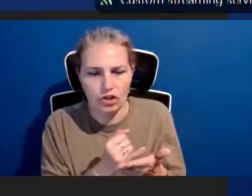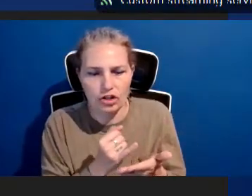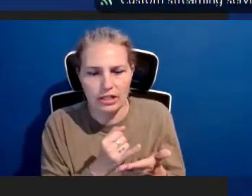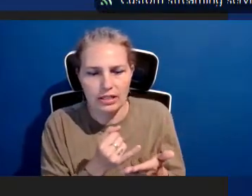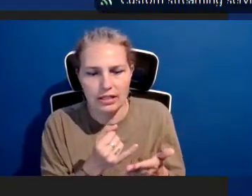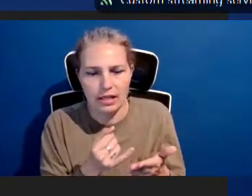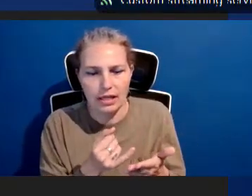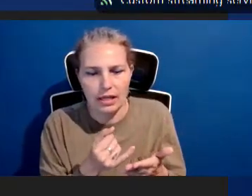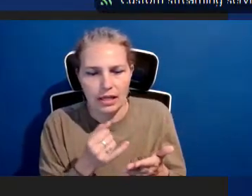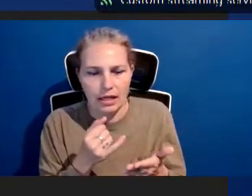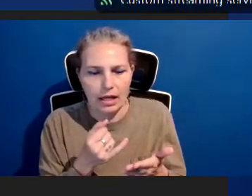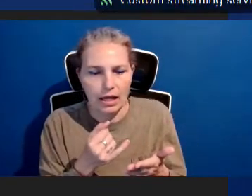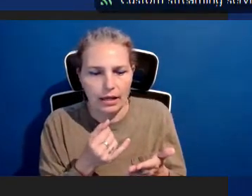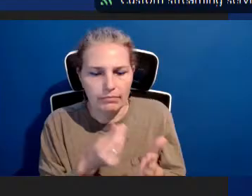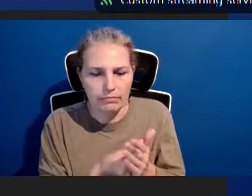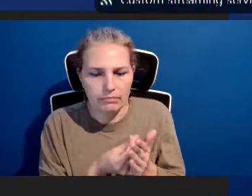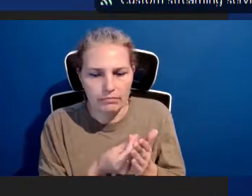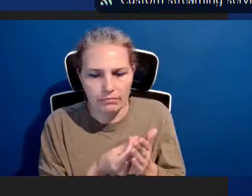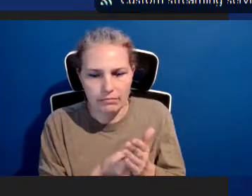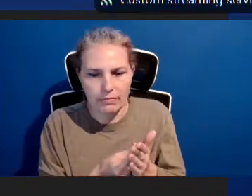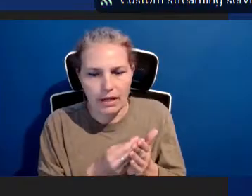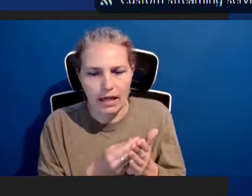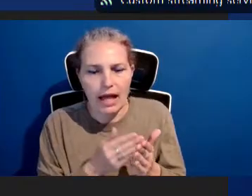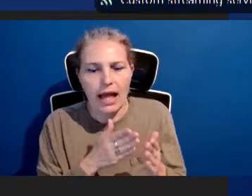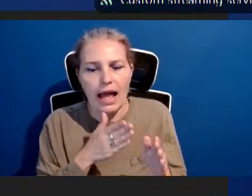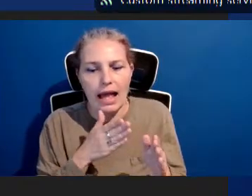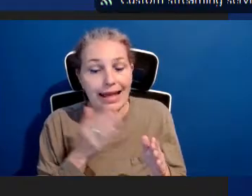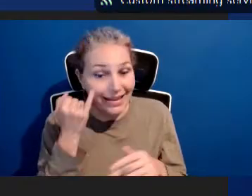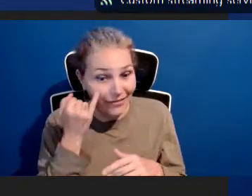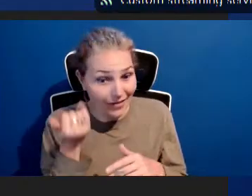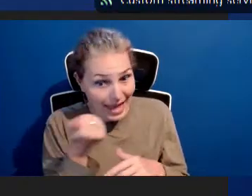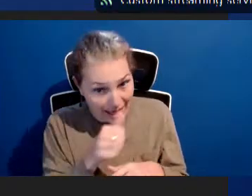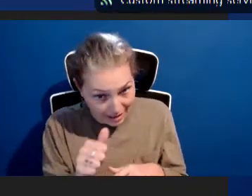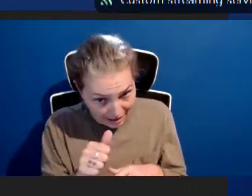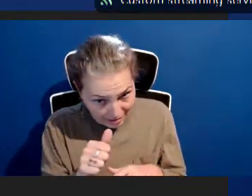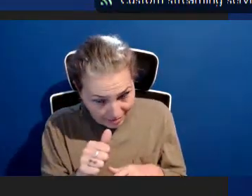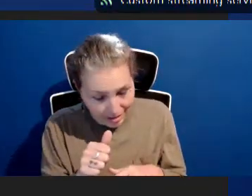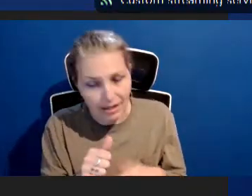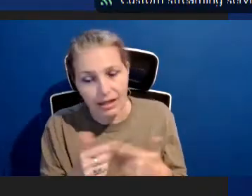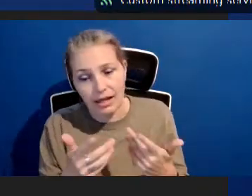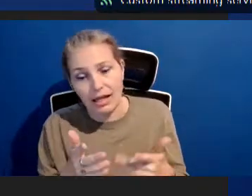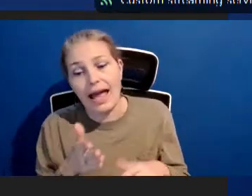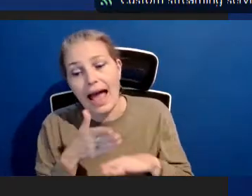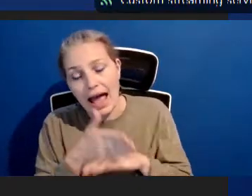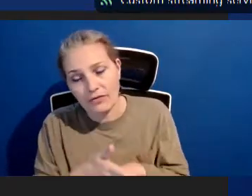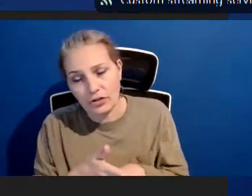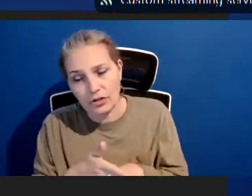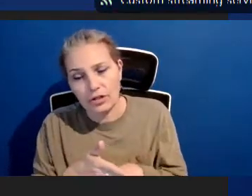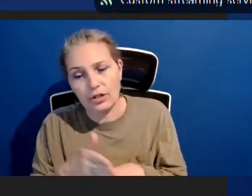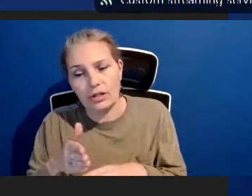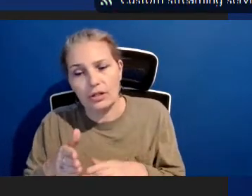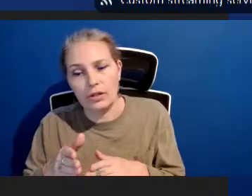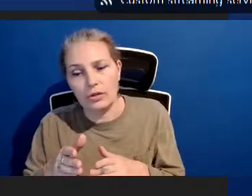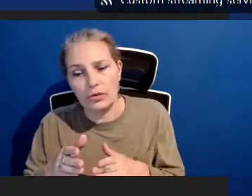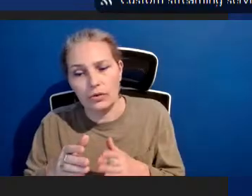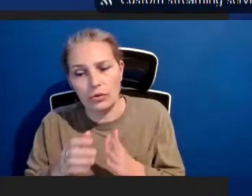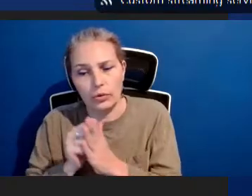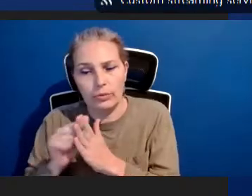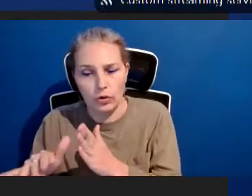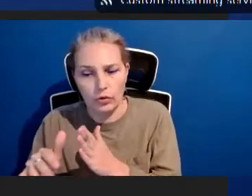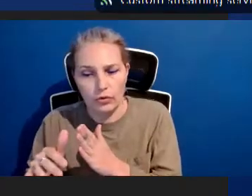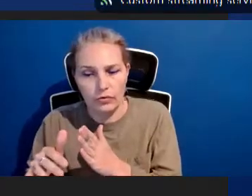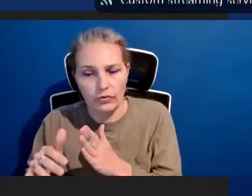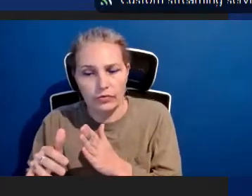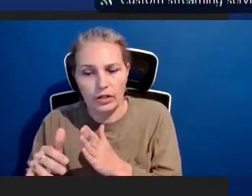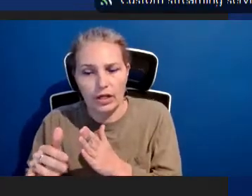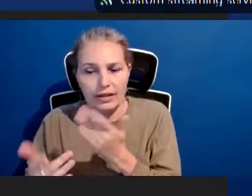debris not included as part of the government-sponsored program. The question is, will property owners be able to request